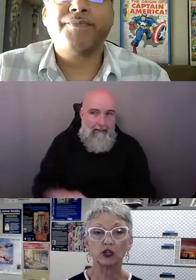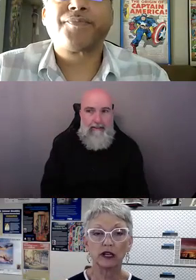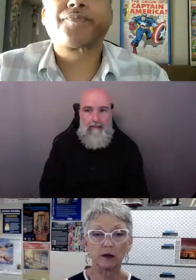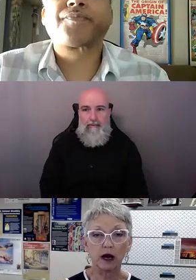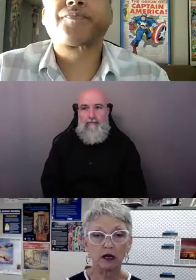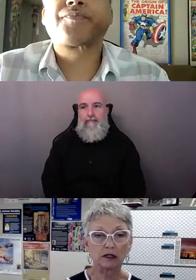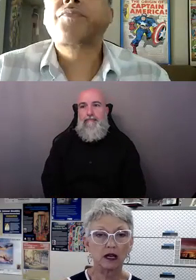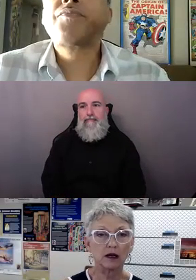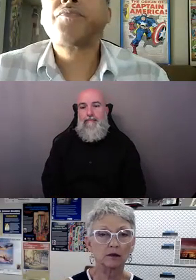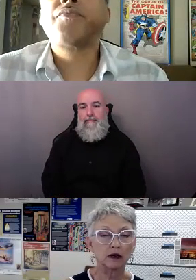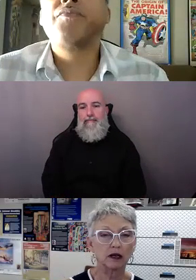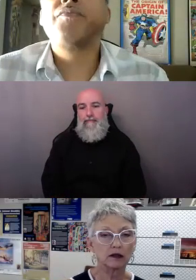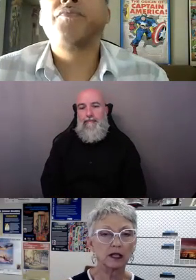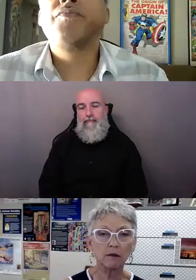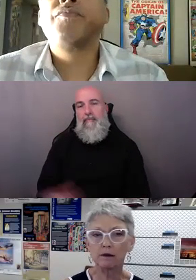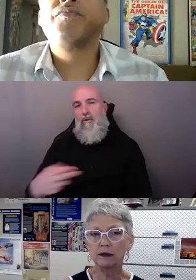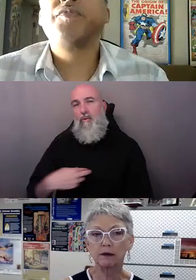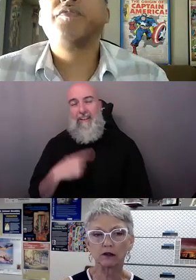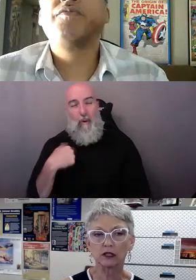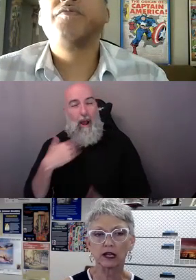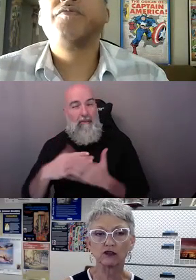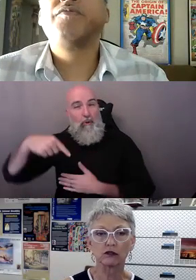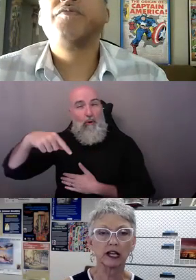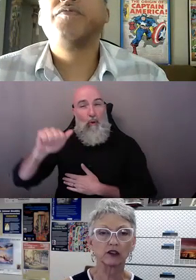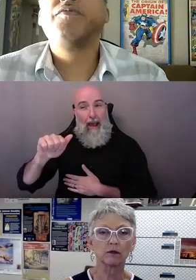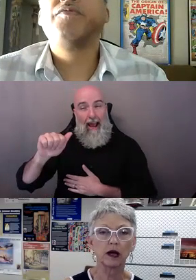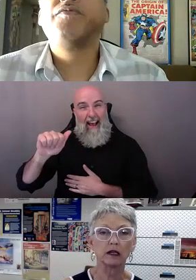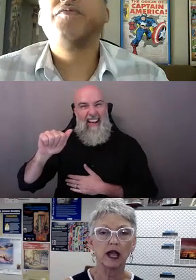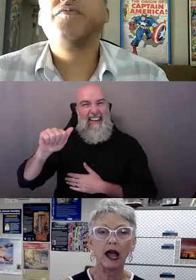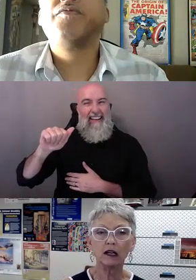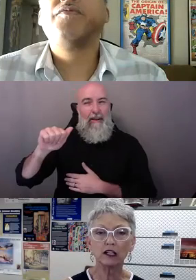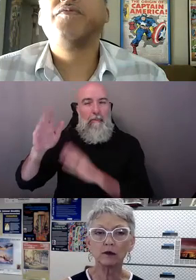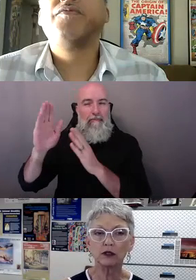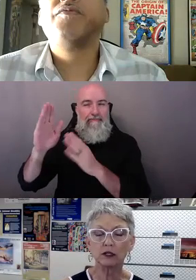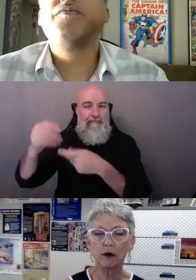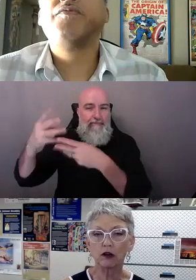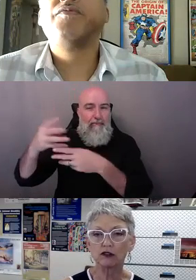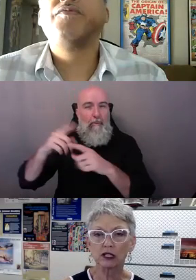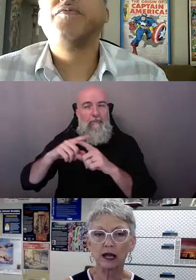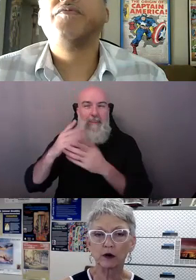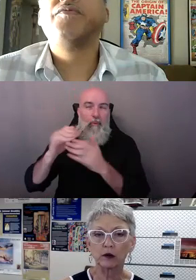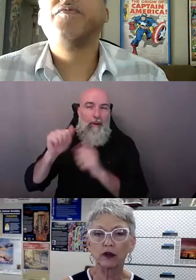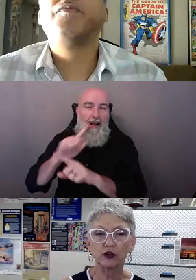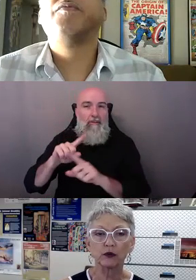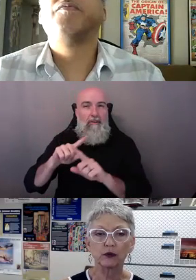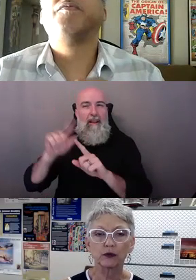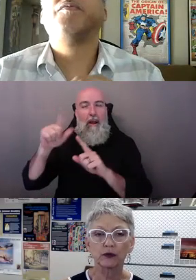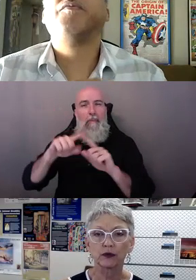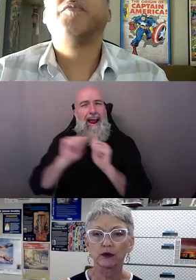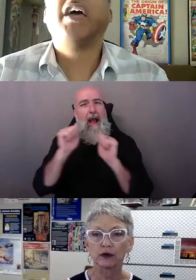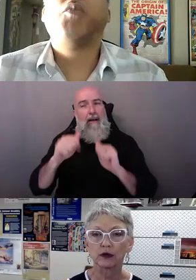more in the Q&A box. Some might be better to answer later, but how can community partners collaborate with